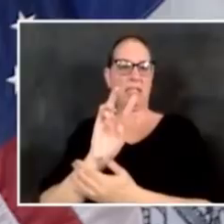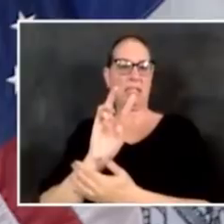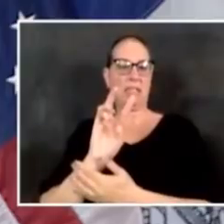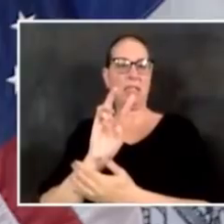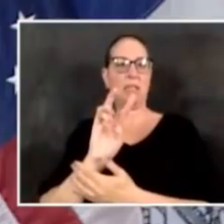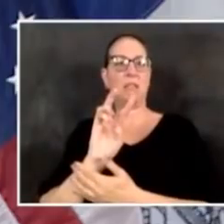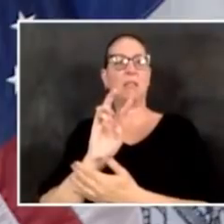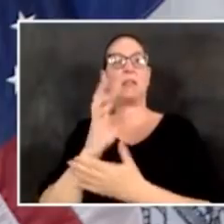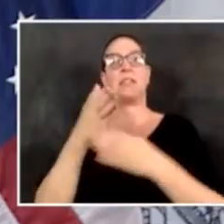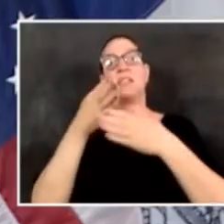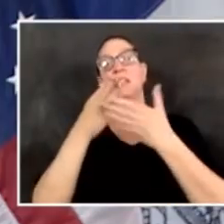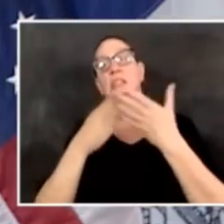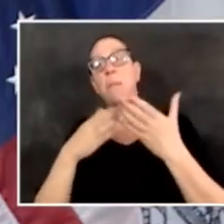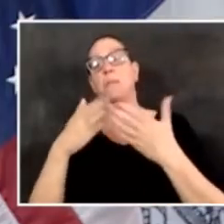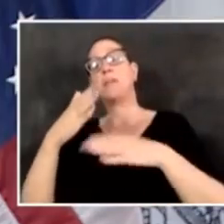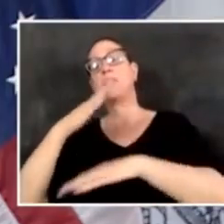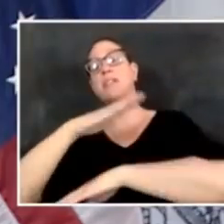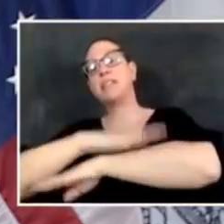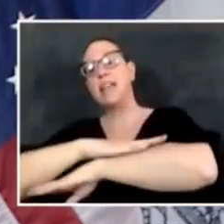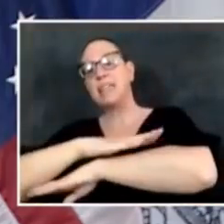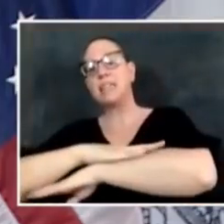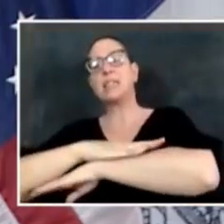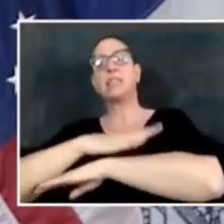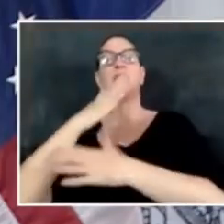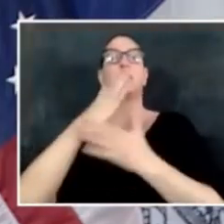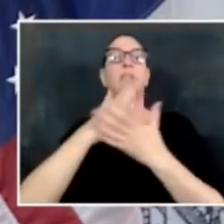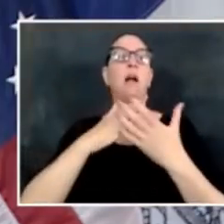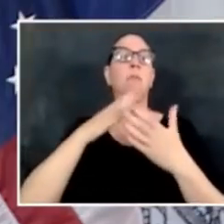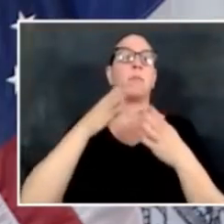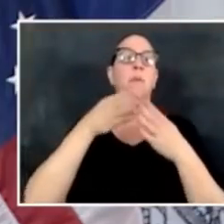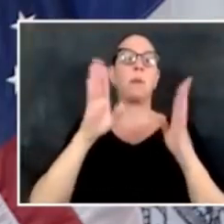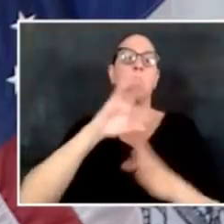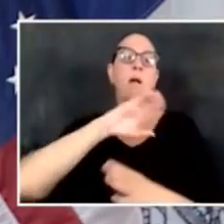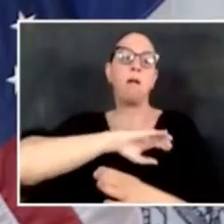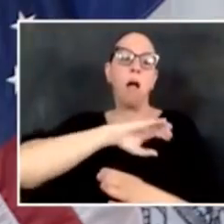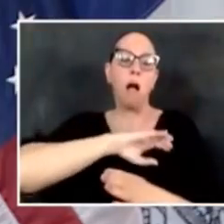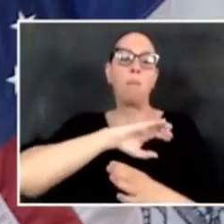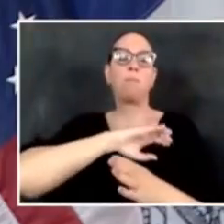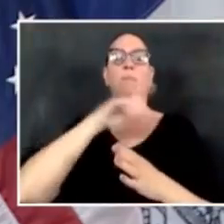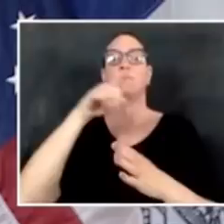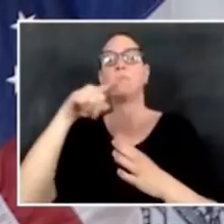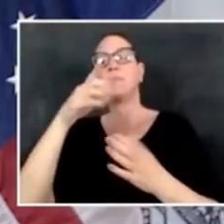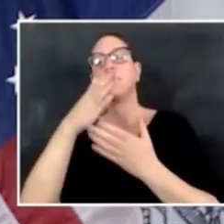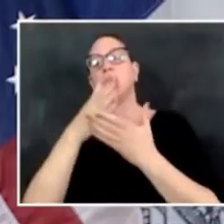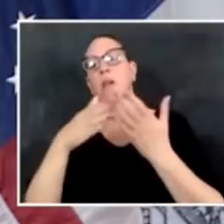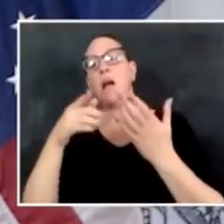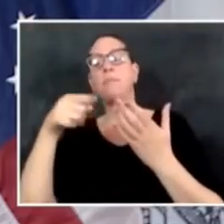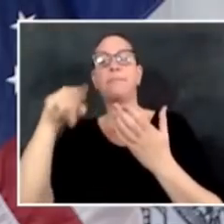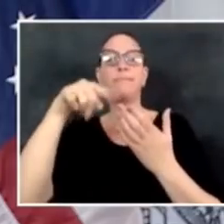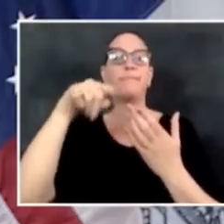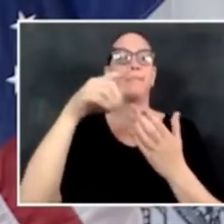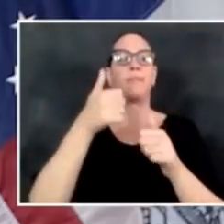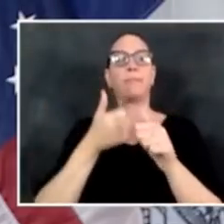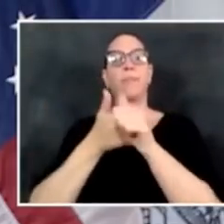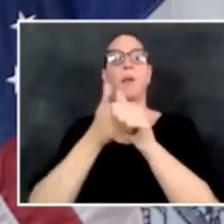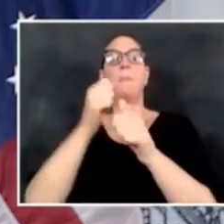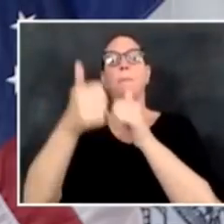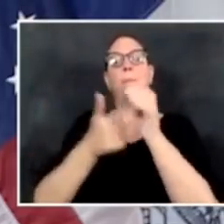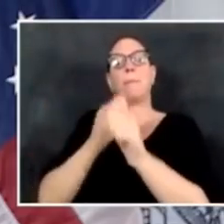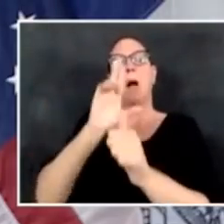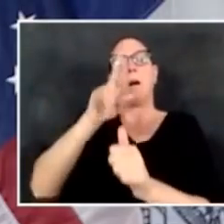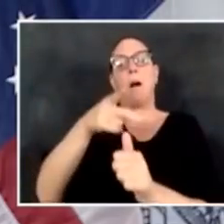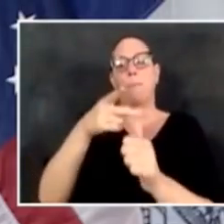benefits, some with none, quite frankly. And some are unpaid employees. And what we've said from the beginning with this